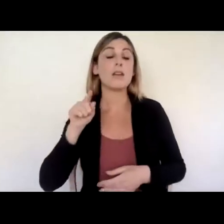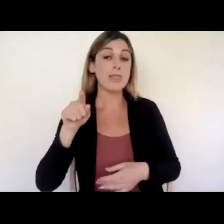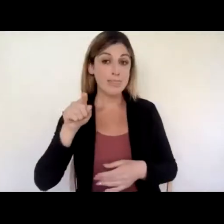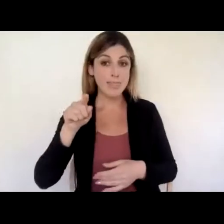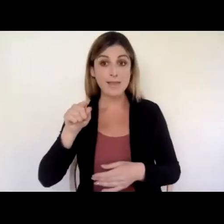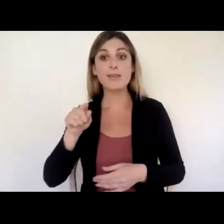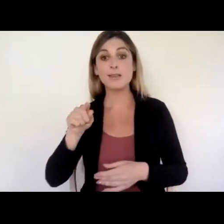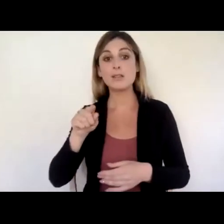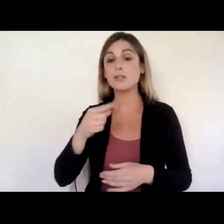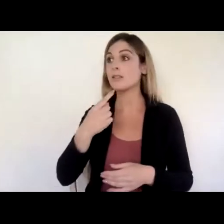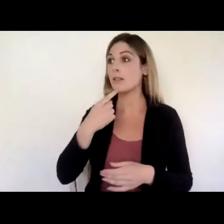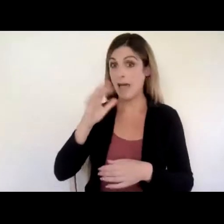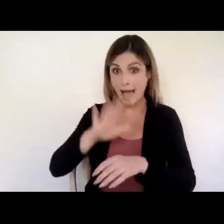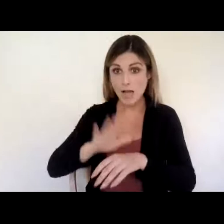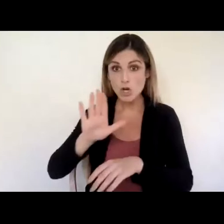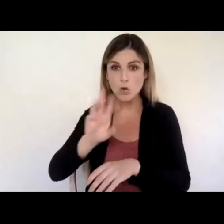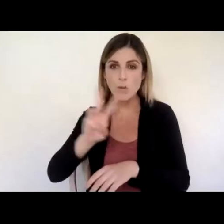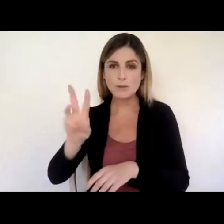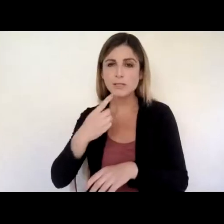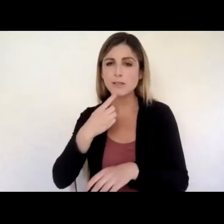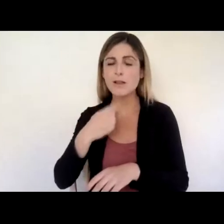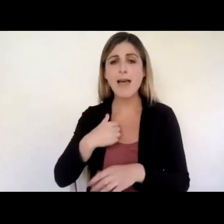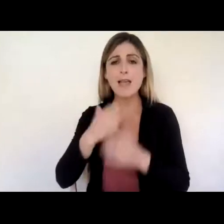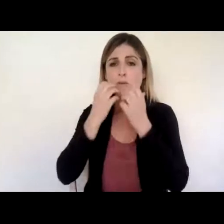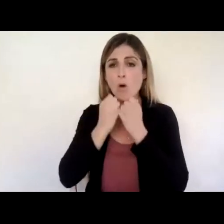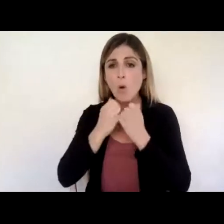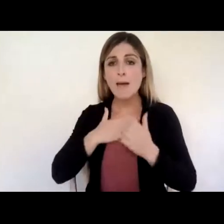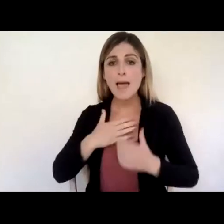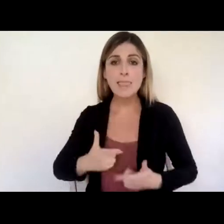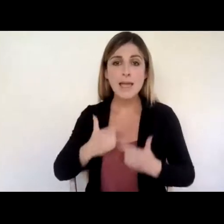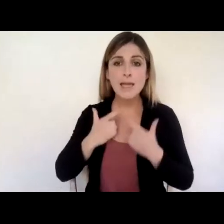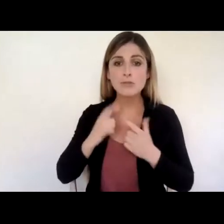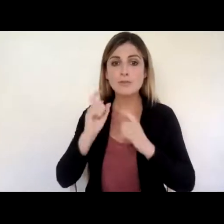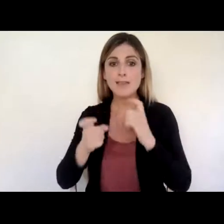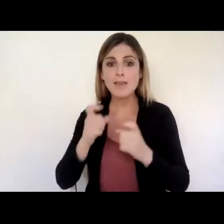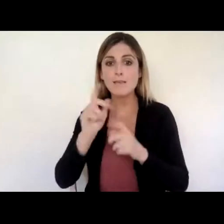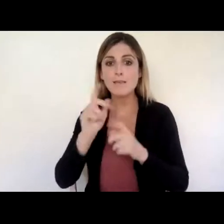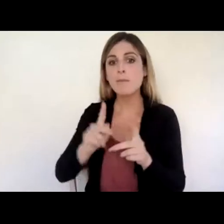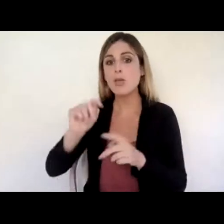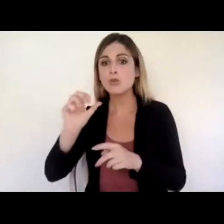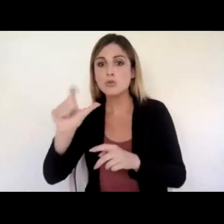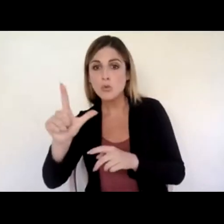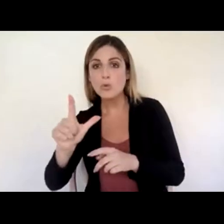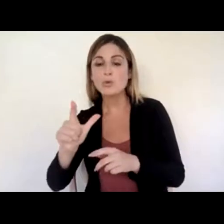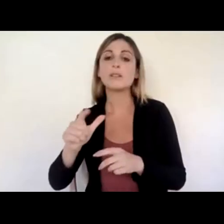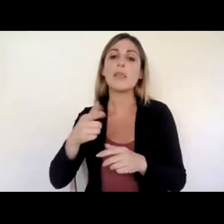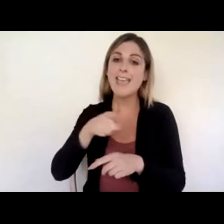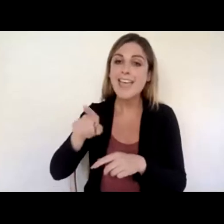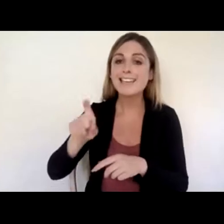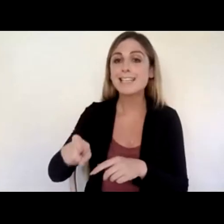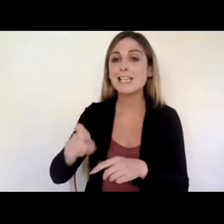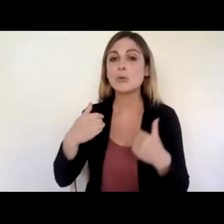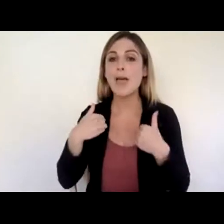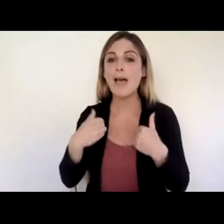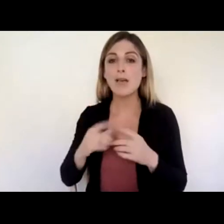the tools and knowledge that they need to adopt a healthy vegan diet and to ensure that they will stay healthy and happy for the long term." She